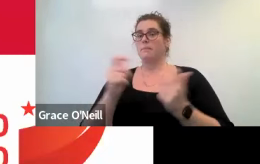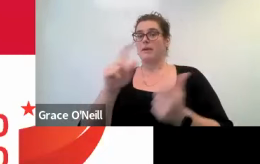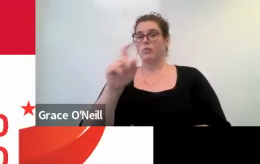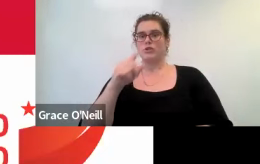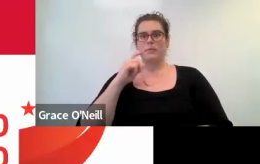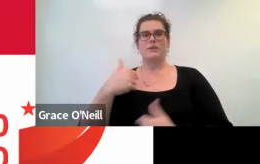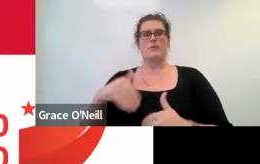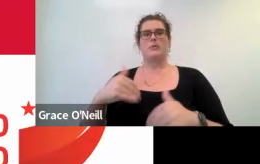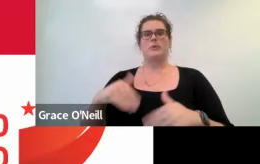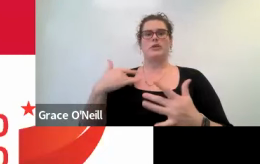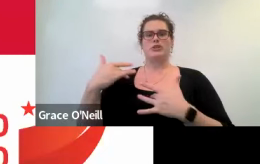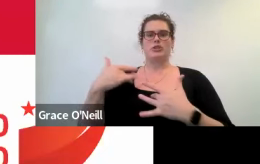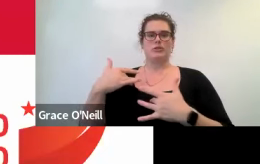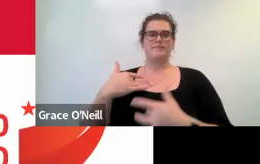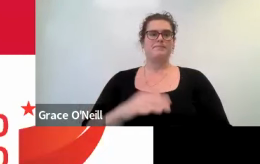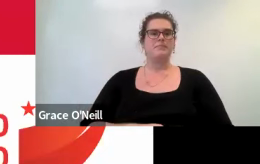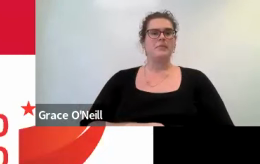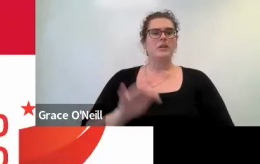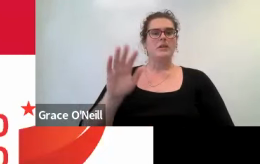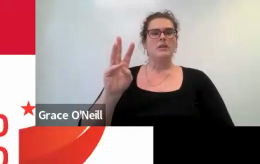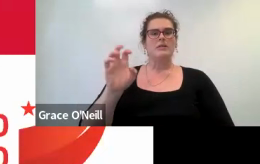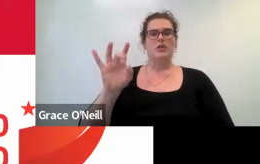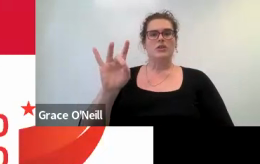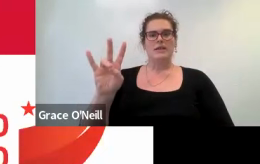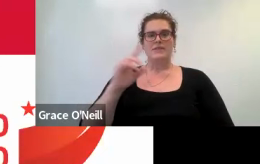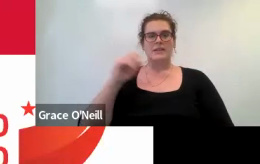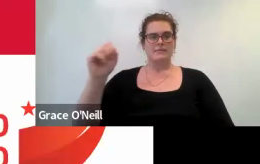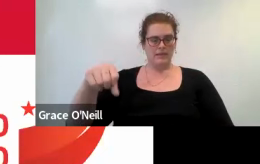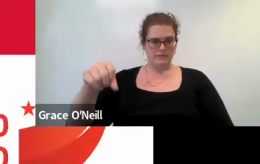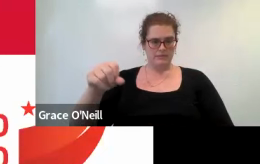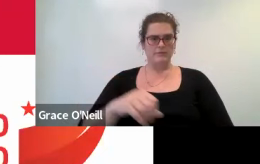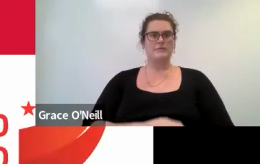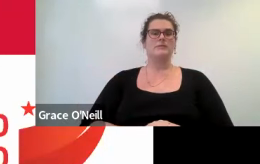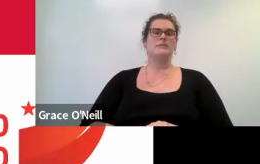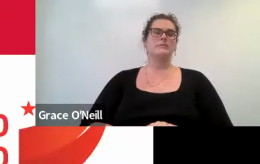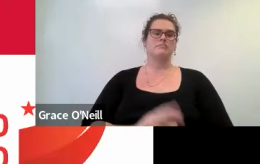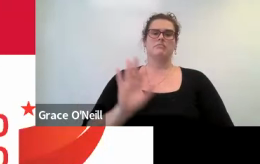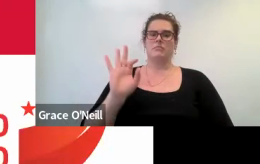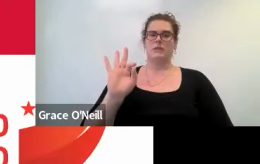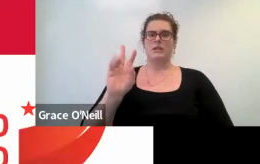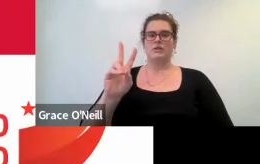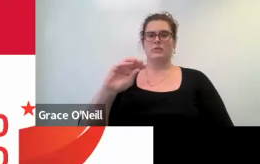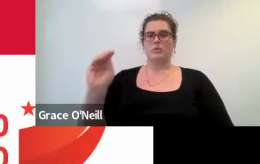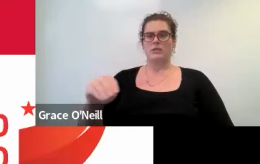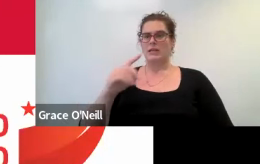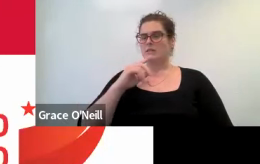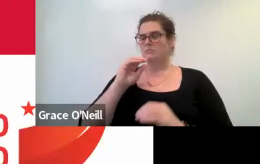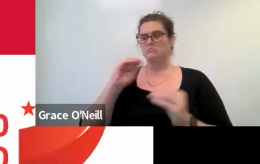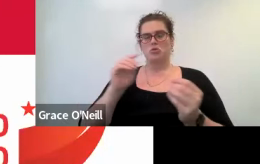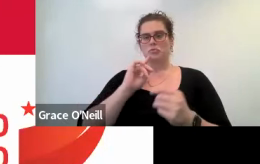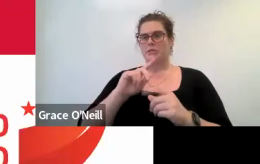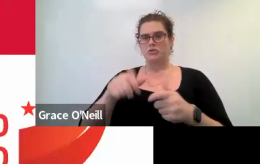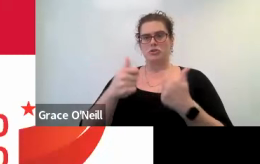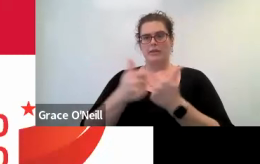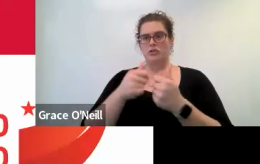687 reported being able to obtain their regular health care without any hangups or challenges. Proportionally, this number